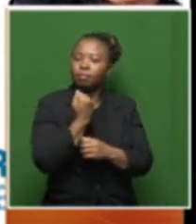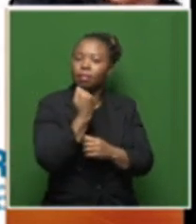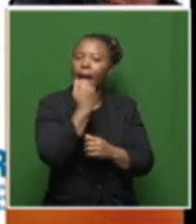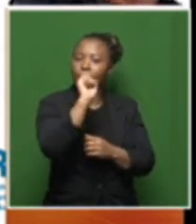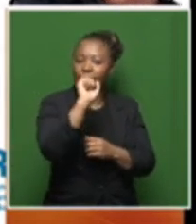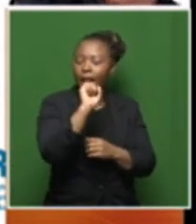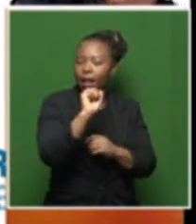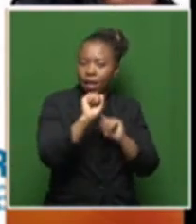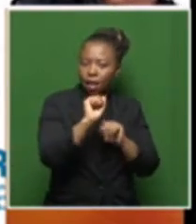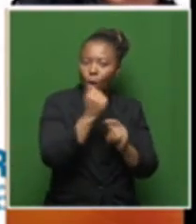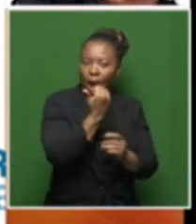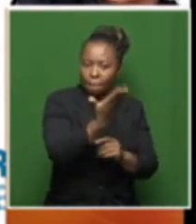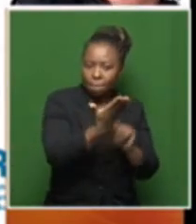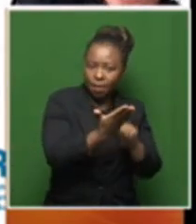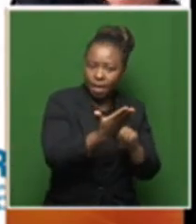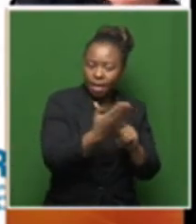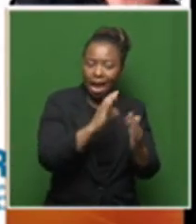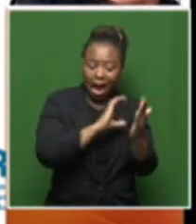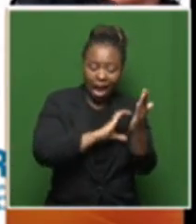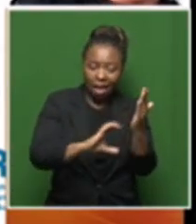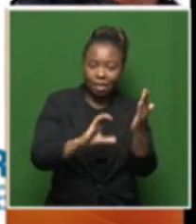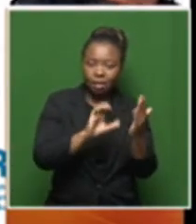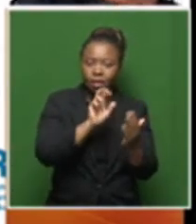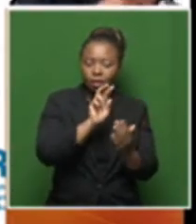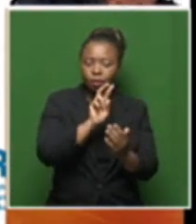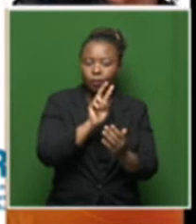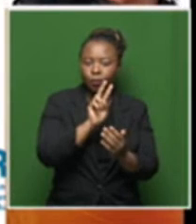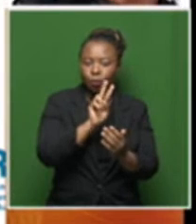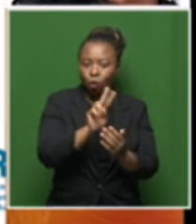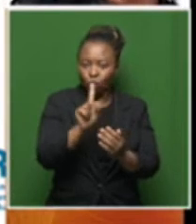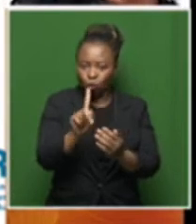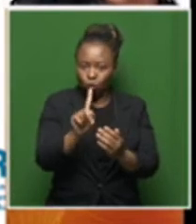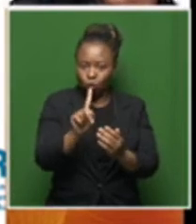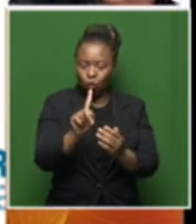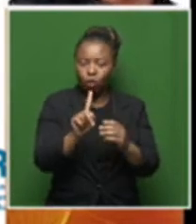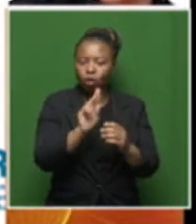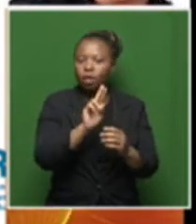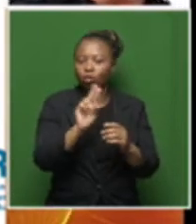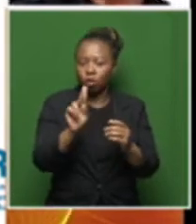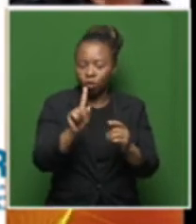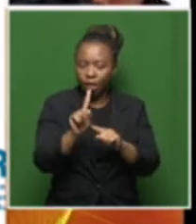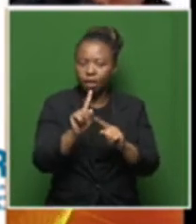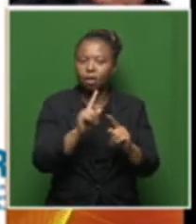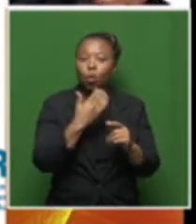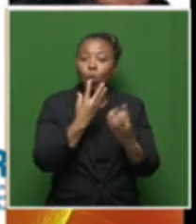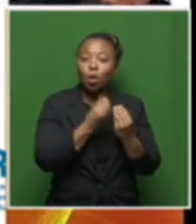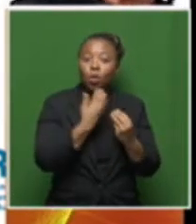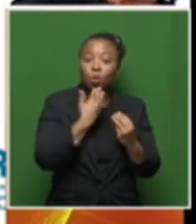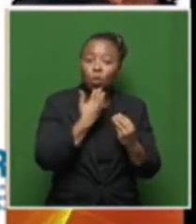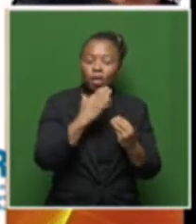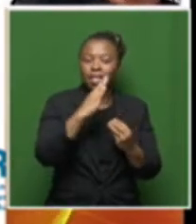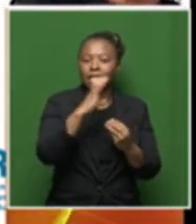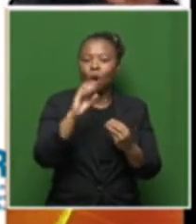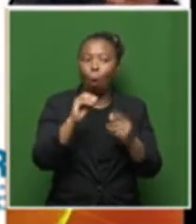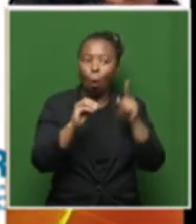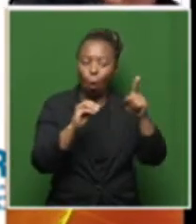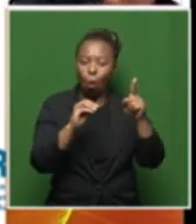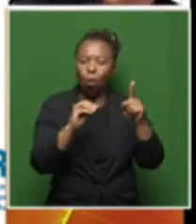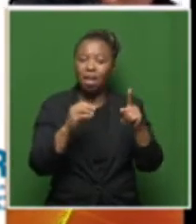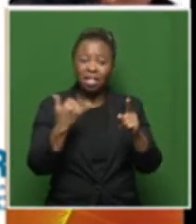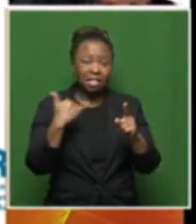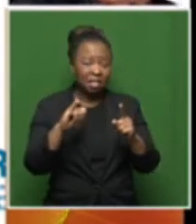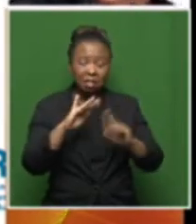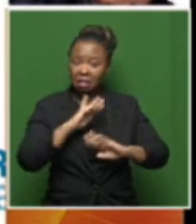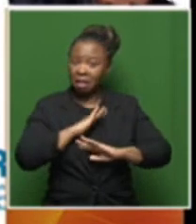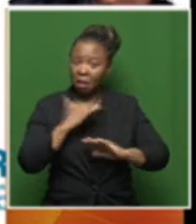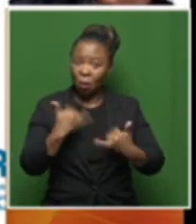the regulators. Under Section 24A of the Act, they can appeal the decision with the CEO. And if they're still not satisfied with that